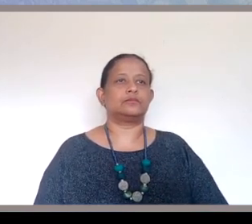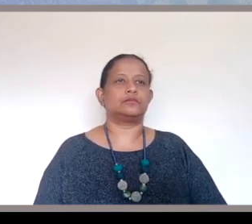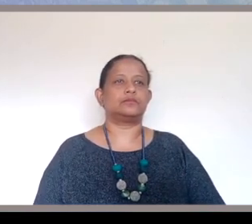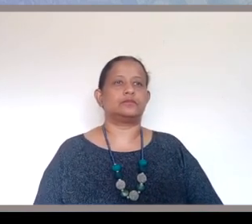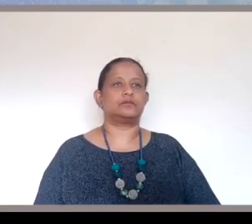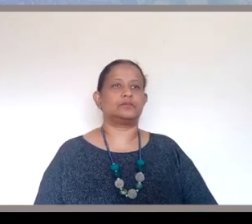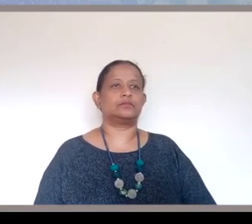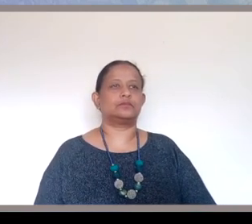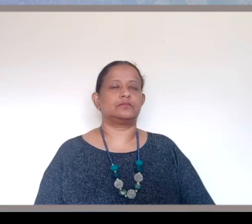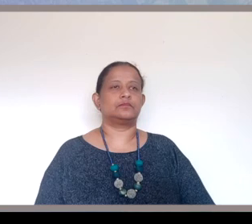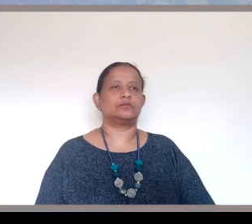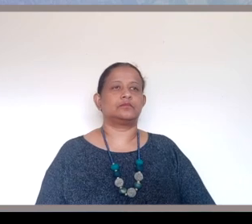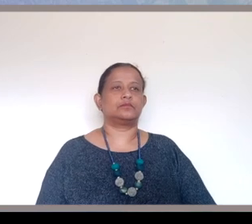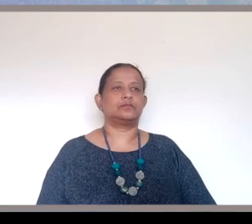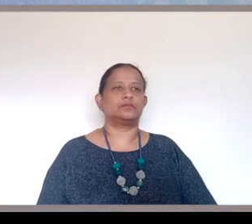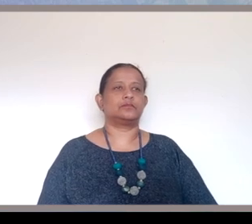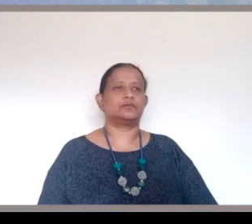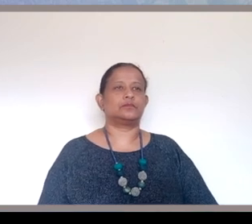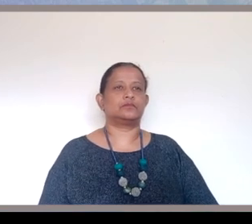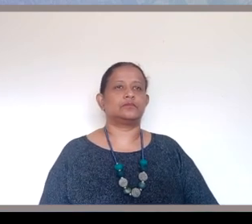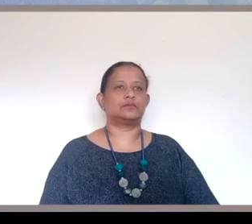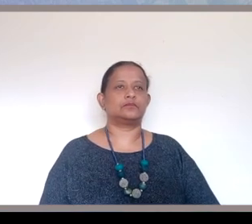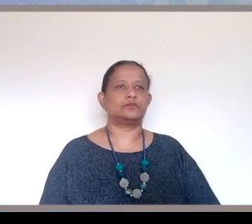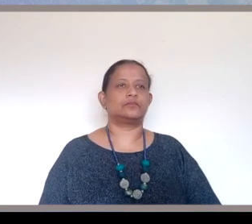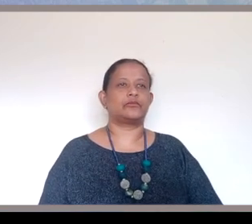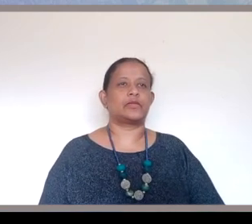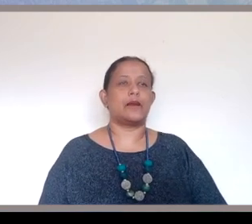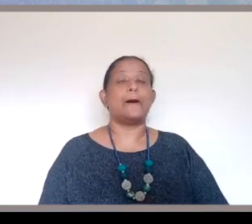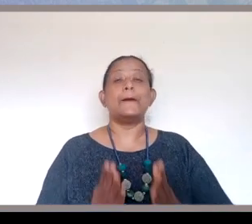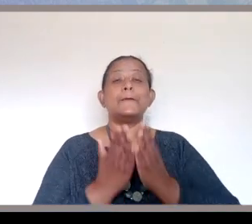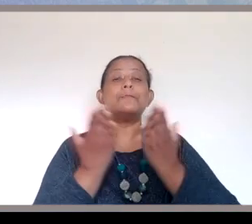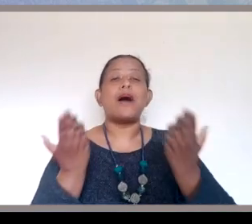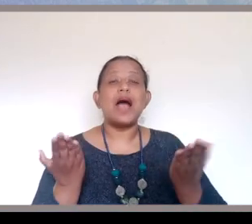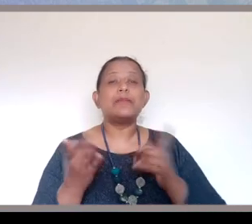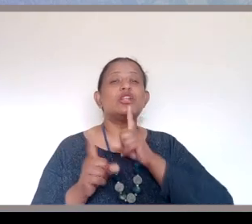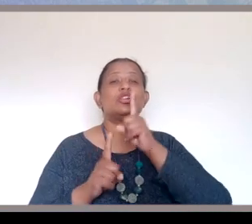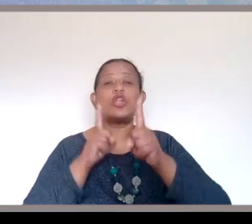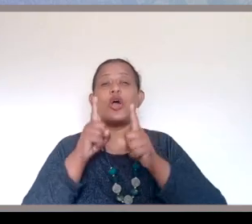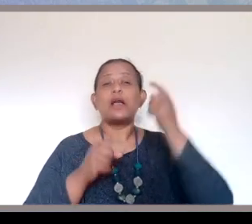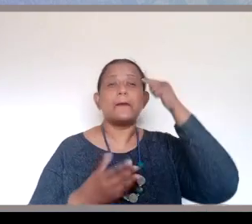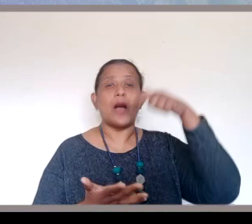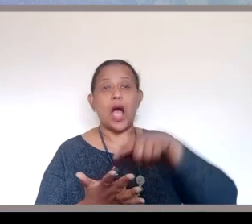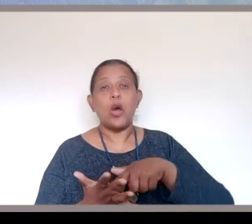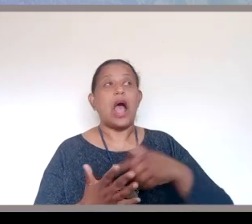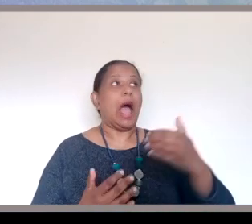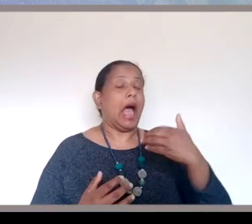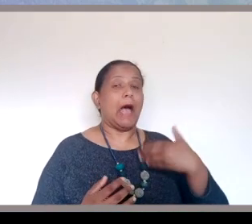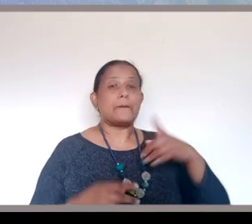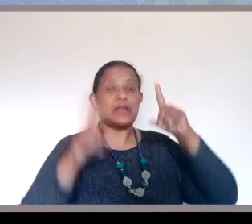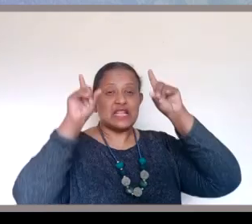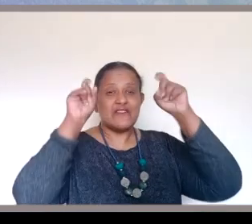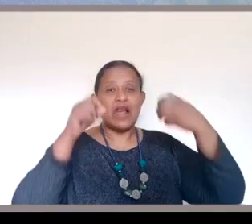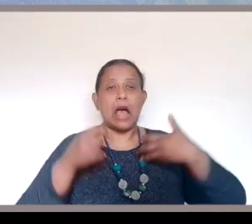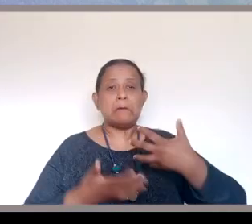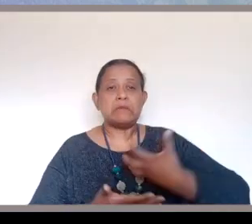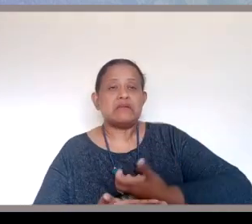which literally means snared in a trap. The term entice is a fisherman's term,